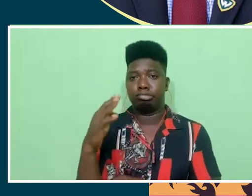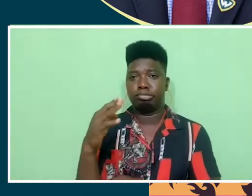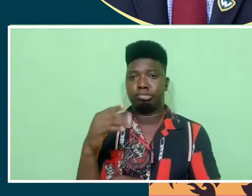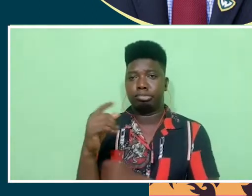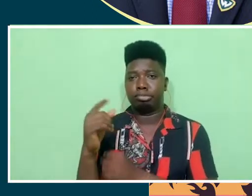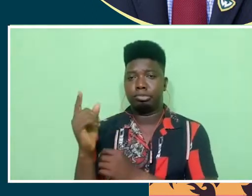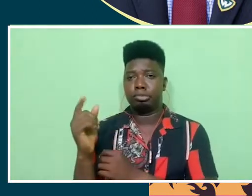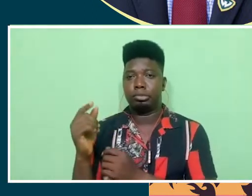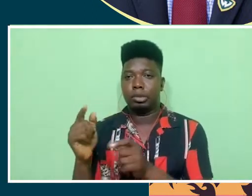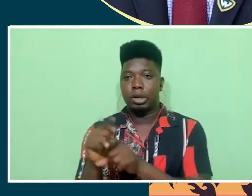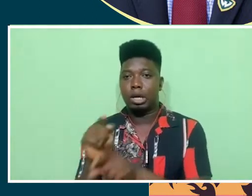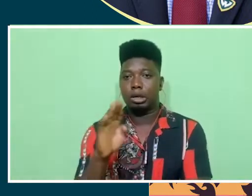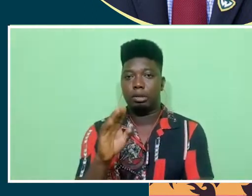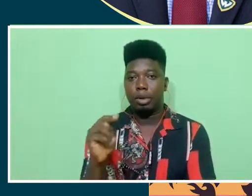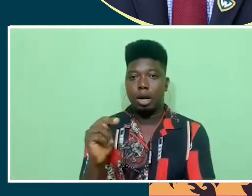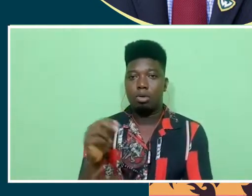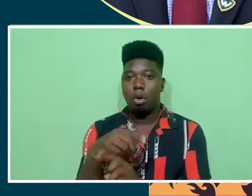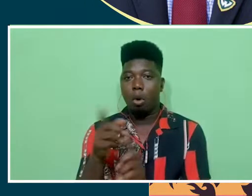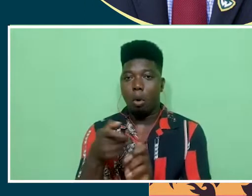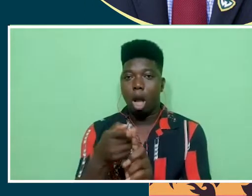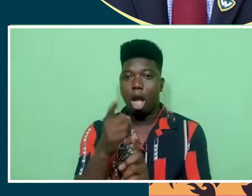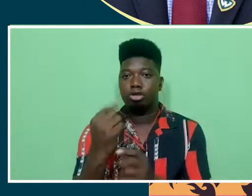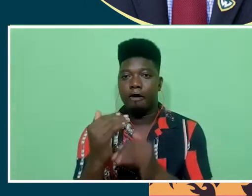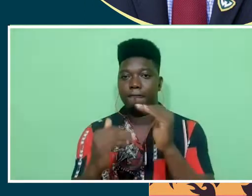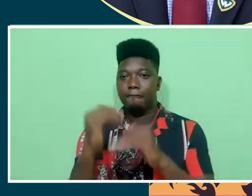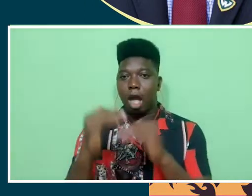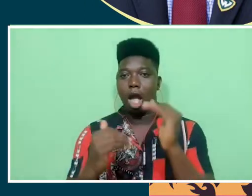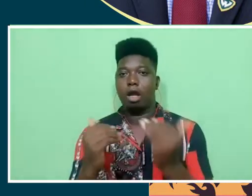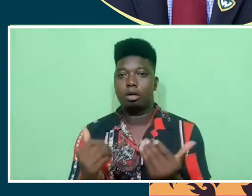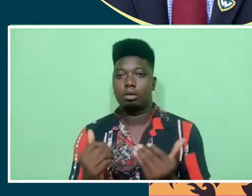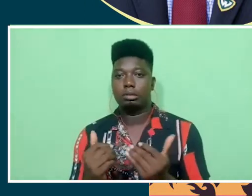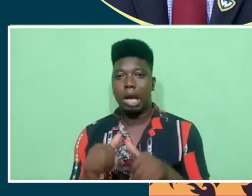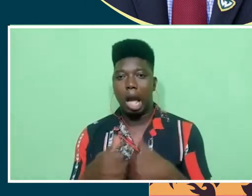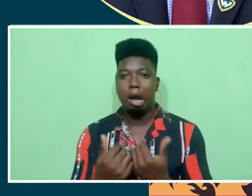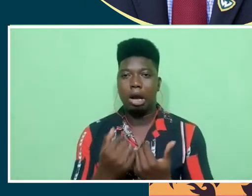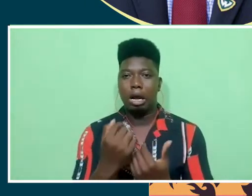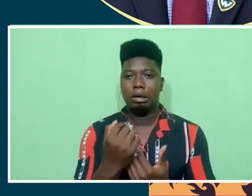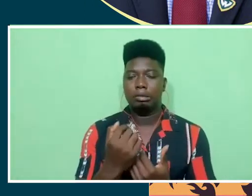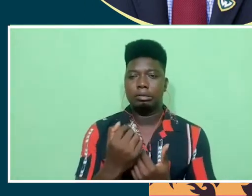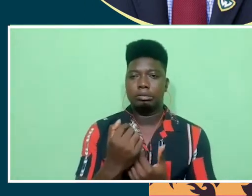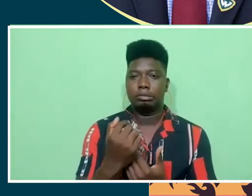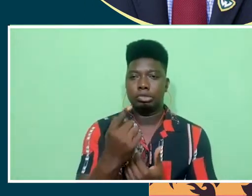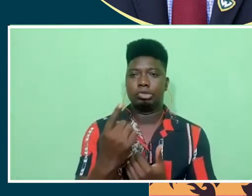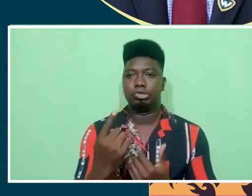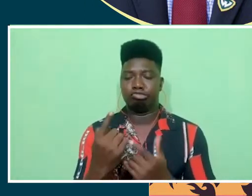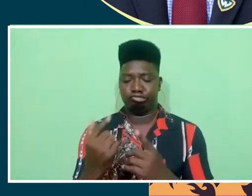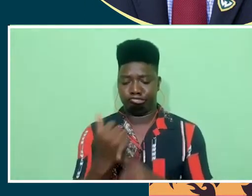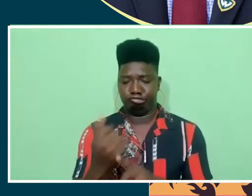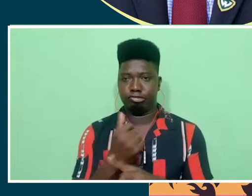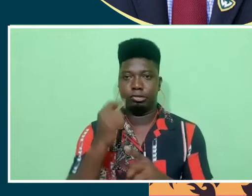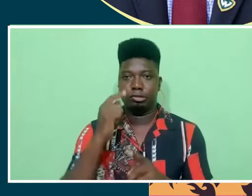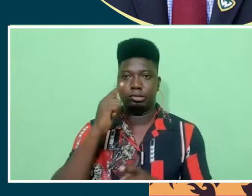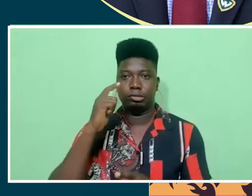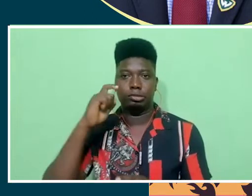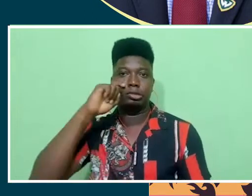were first building Copper Rose, how were you tackling sexual and reproductive health and rights? How are you